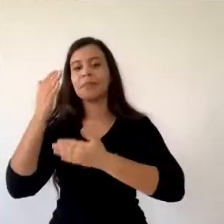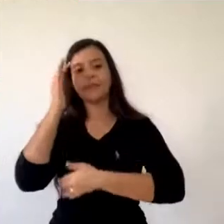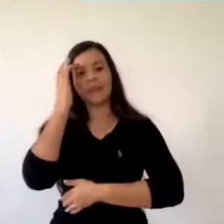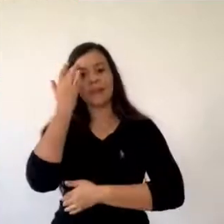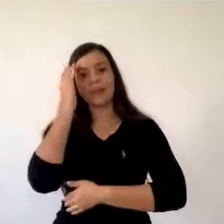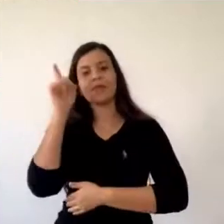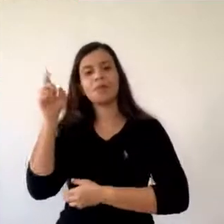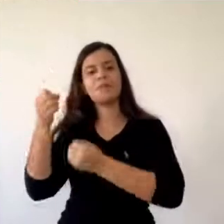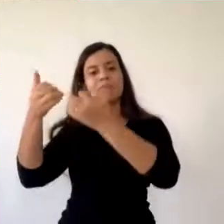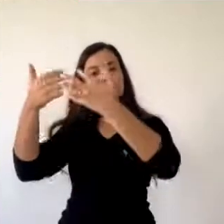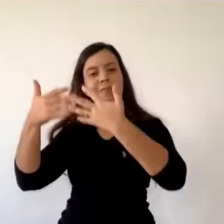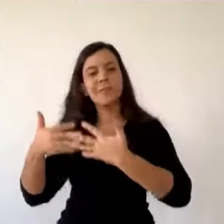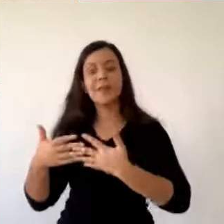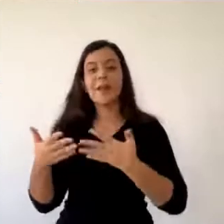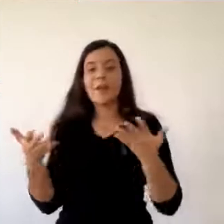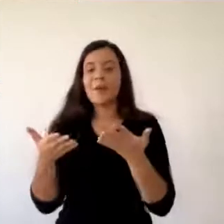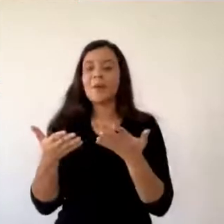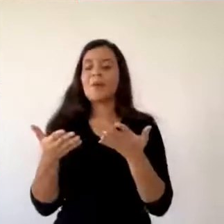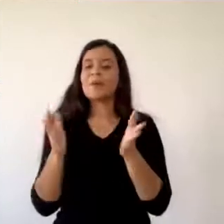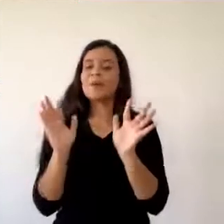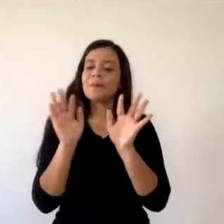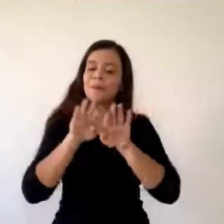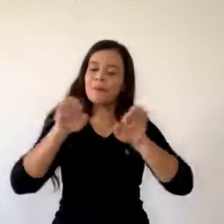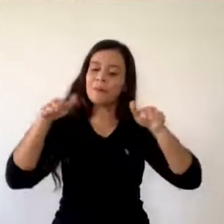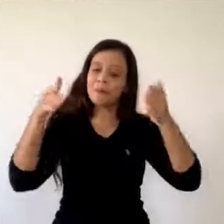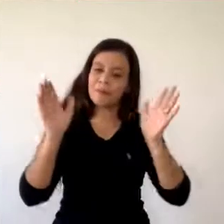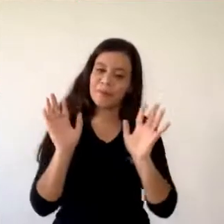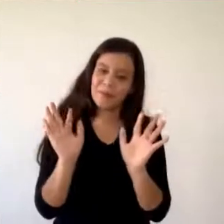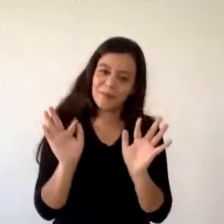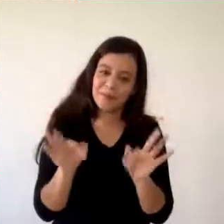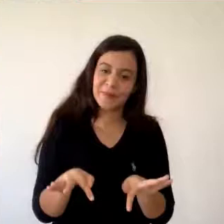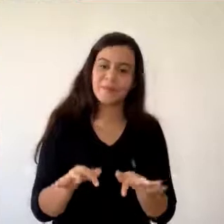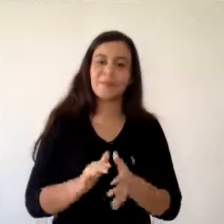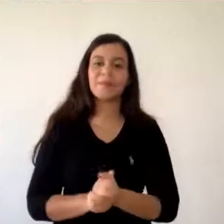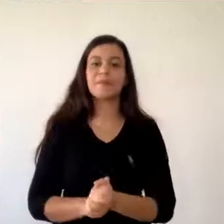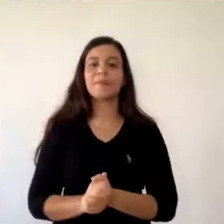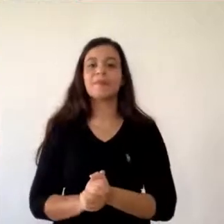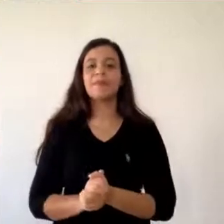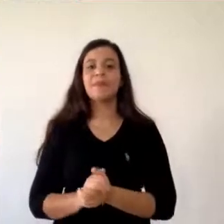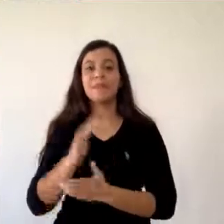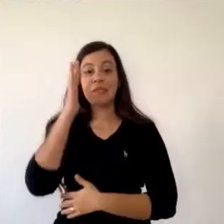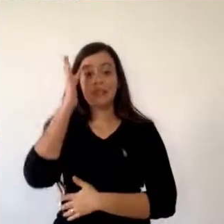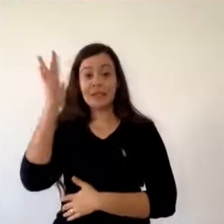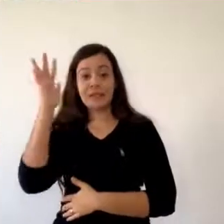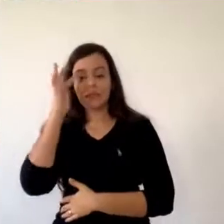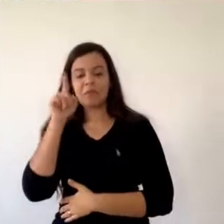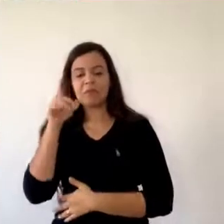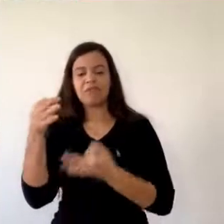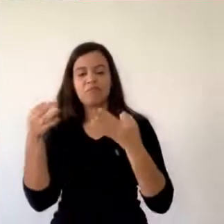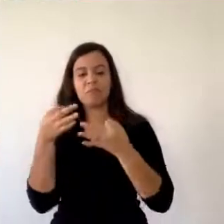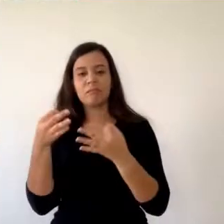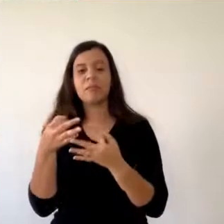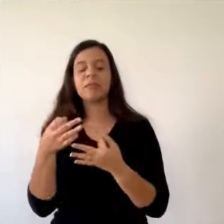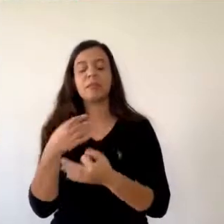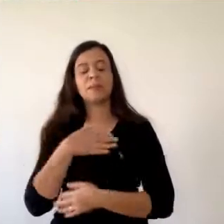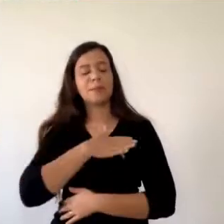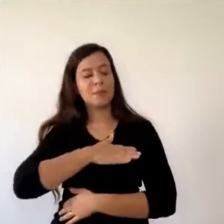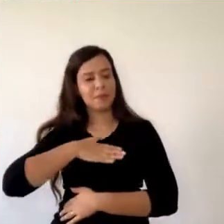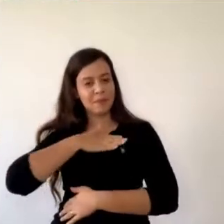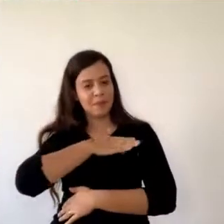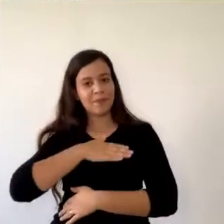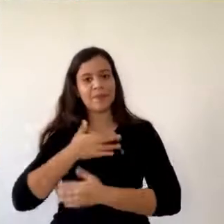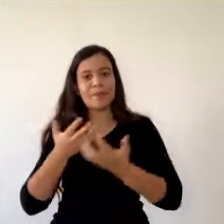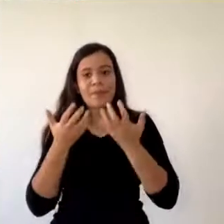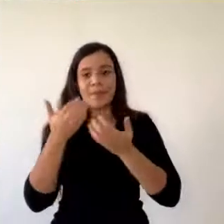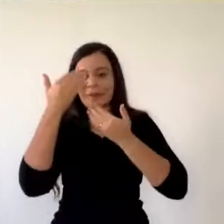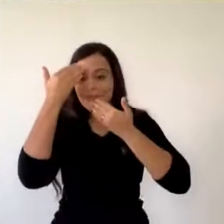I found that this was a wonderful way of concluding our panel. So